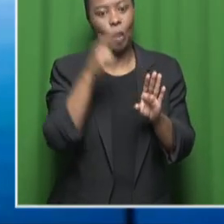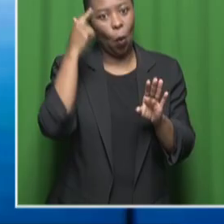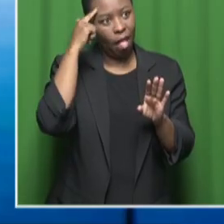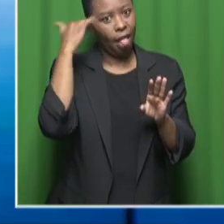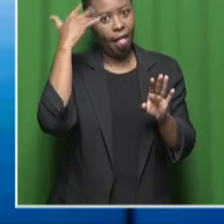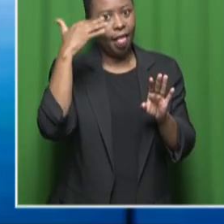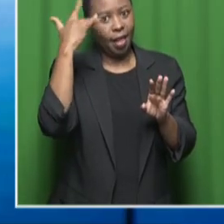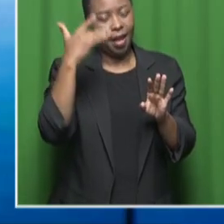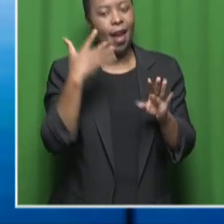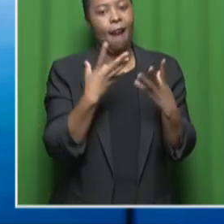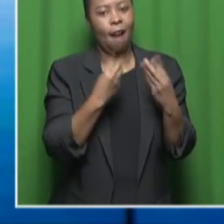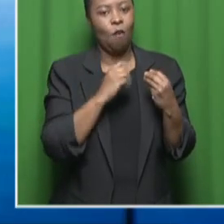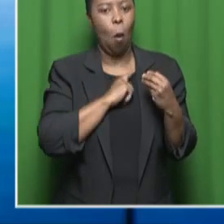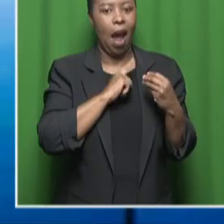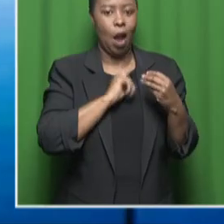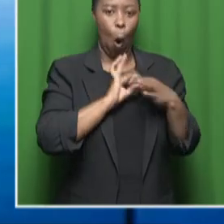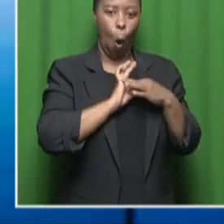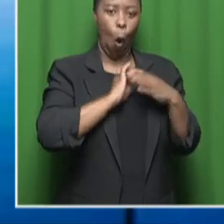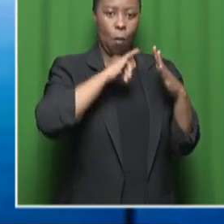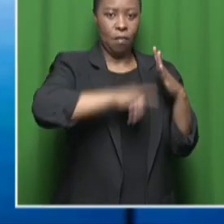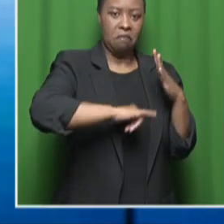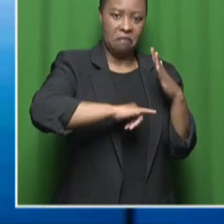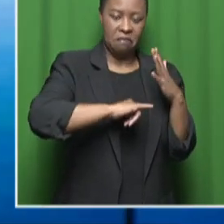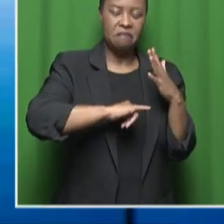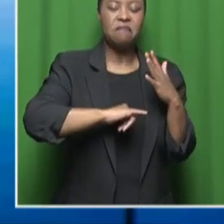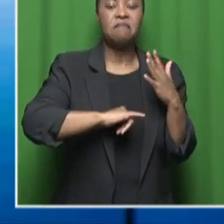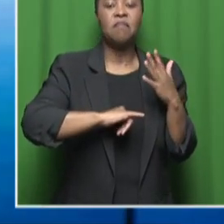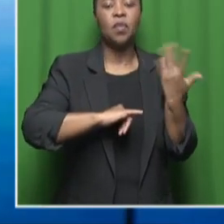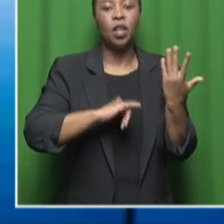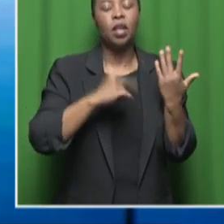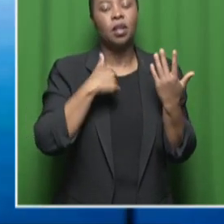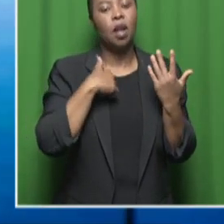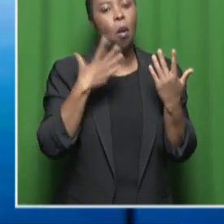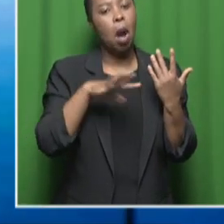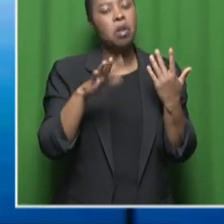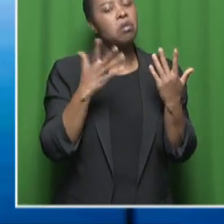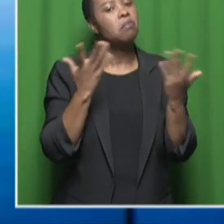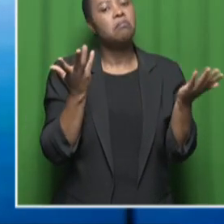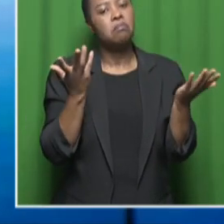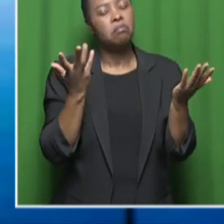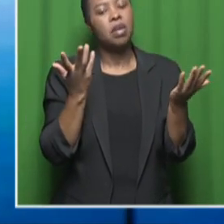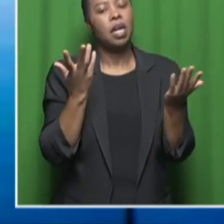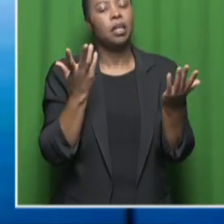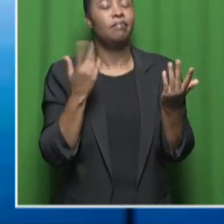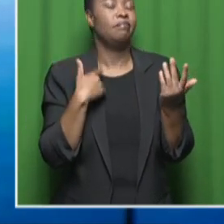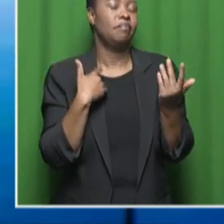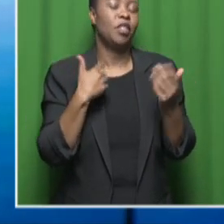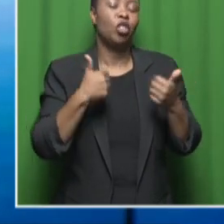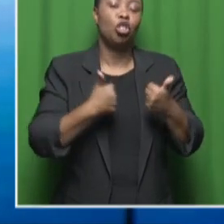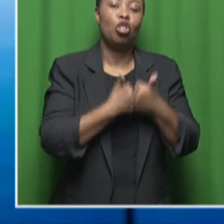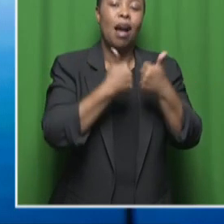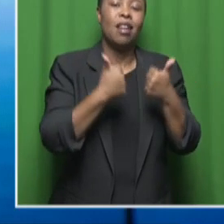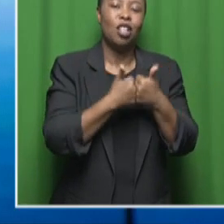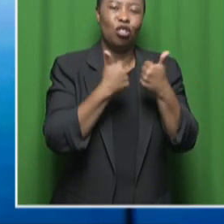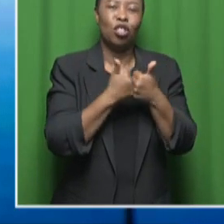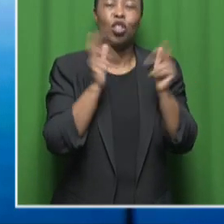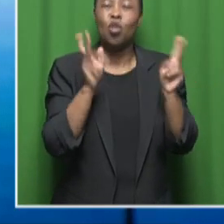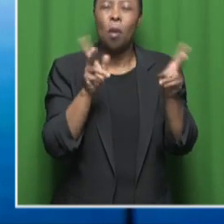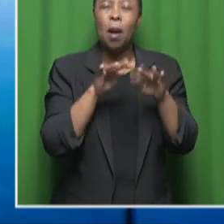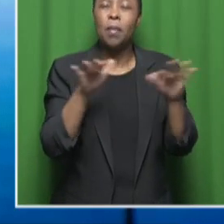I was doing quite a reflection of where we are as a country in this day and age, and just looking at some of the challenges that normal people